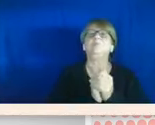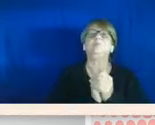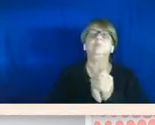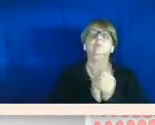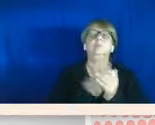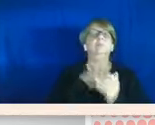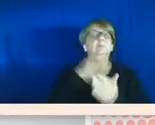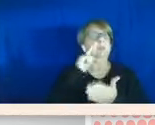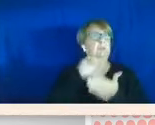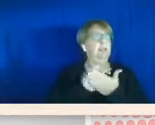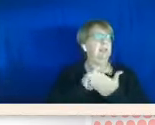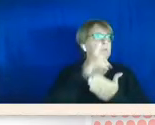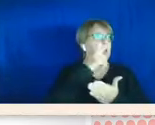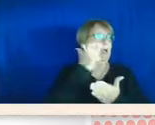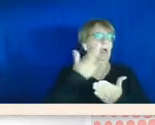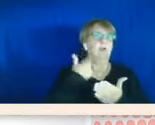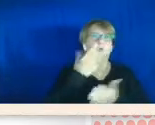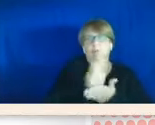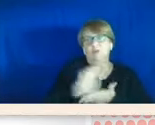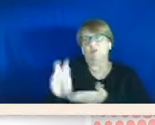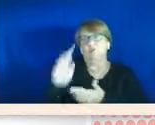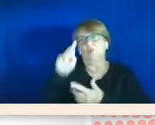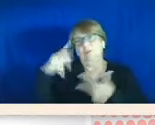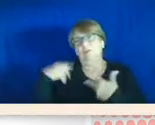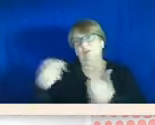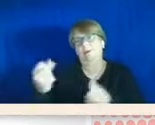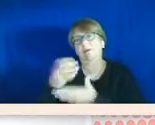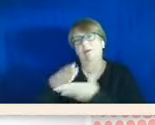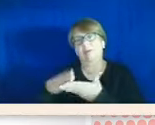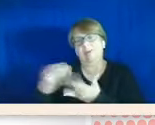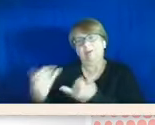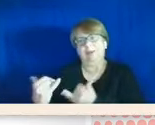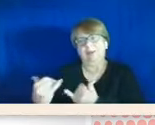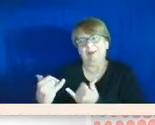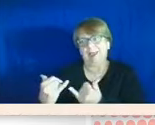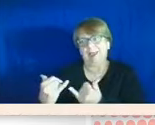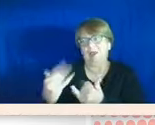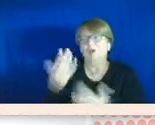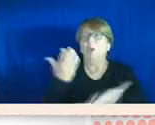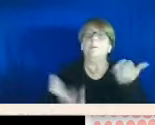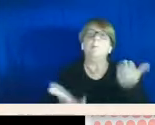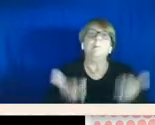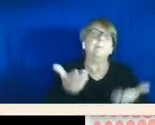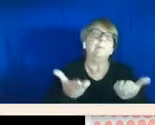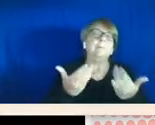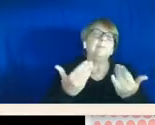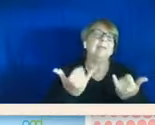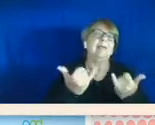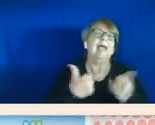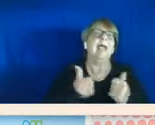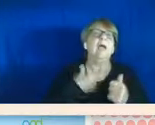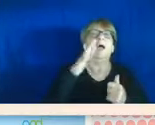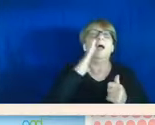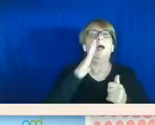moving over into the mental health aspect now, that now I'm going to go ahead and tag